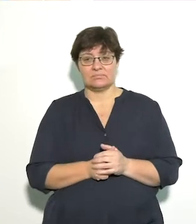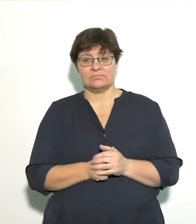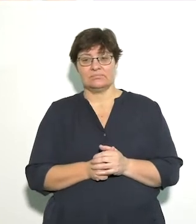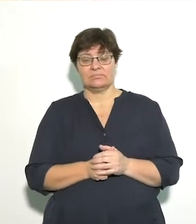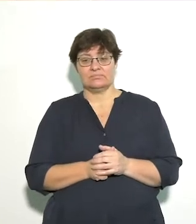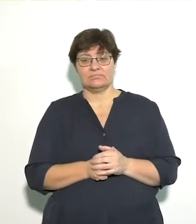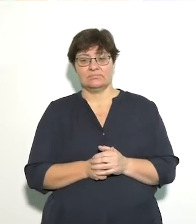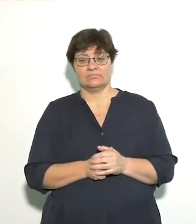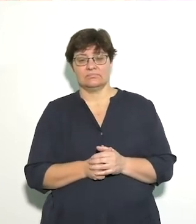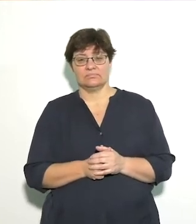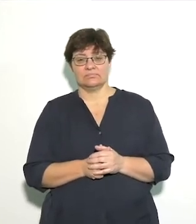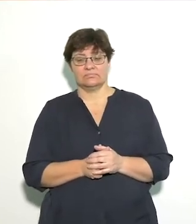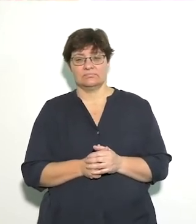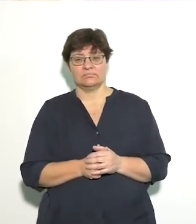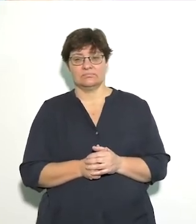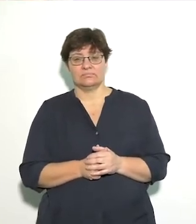in half,